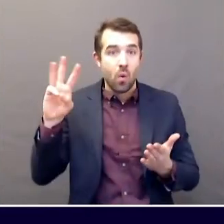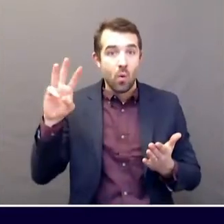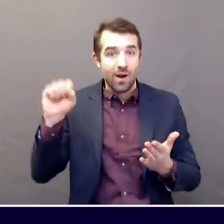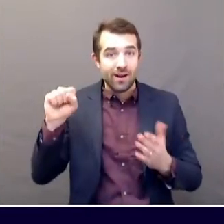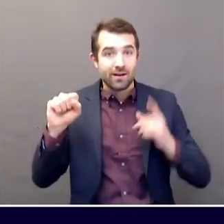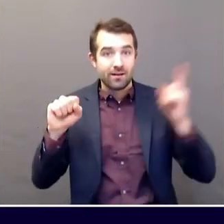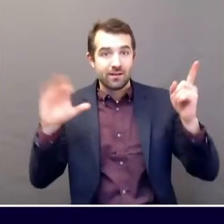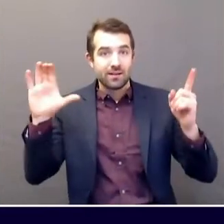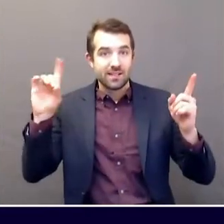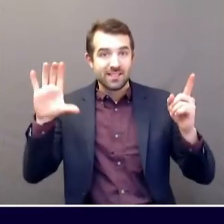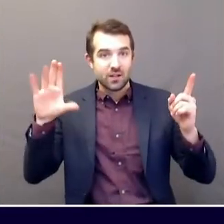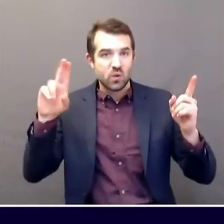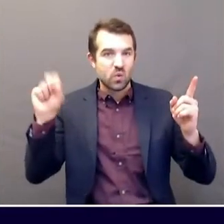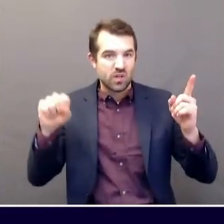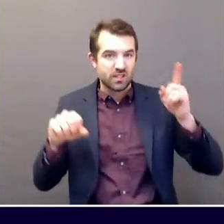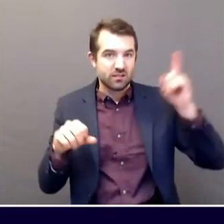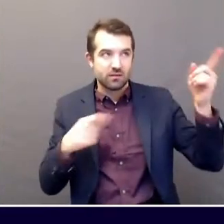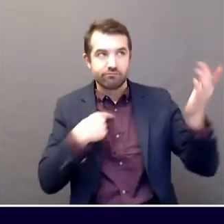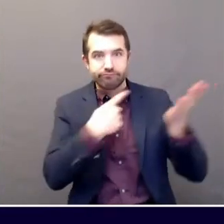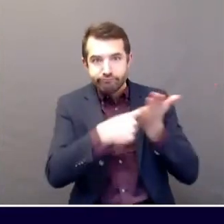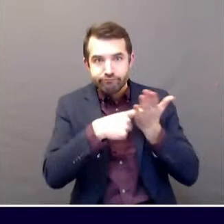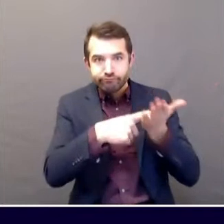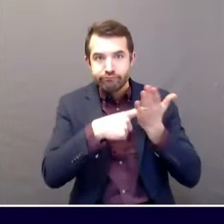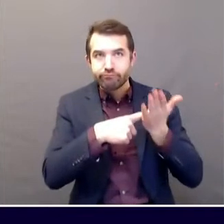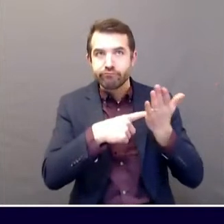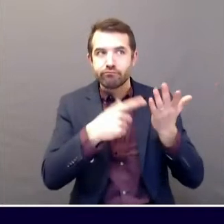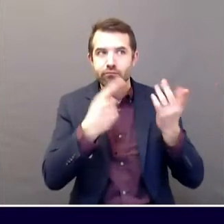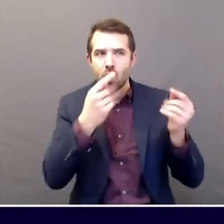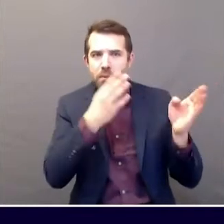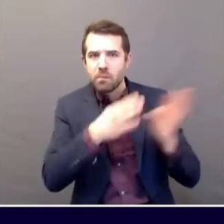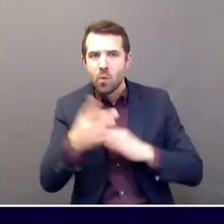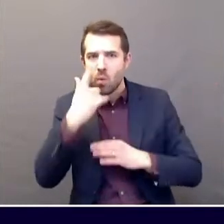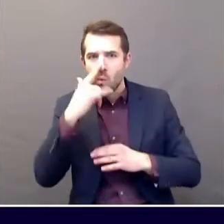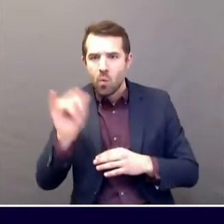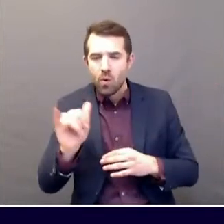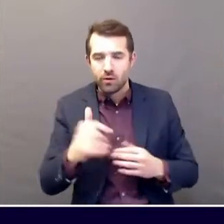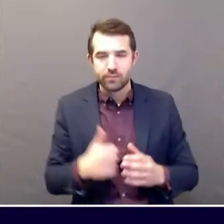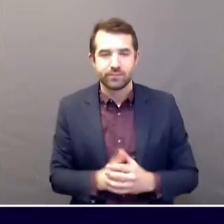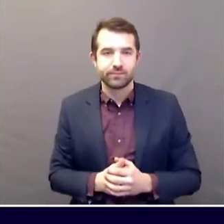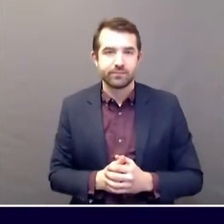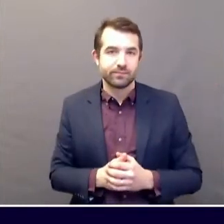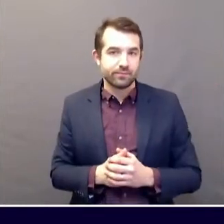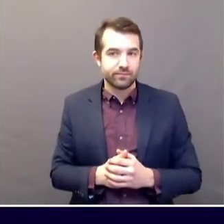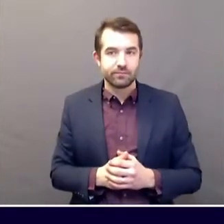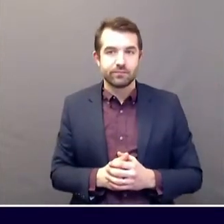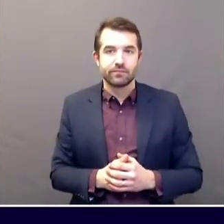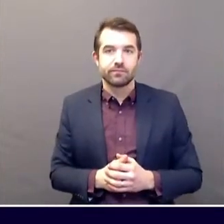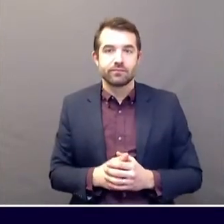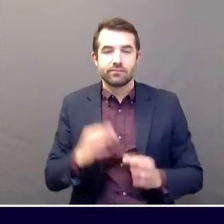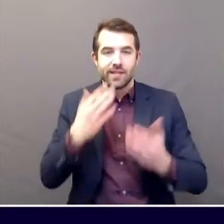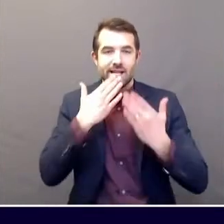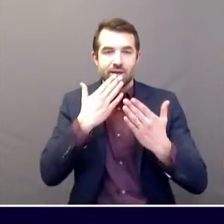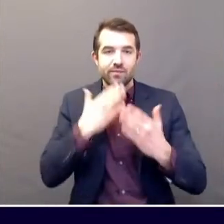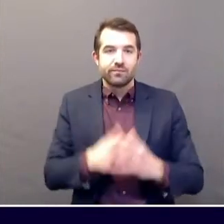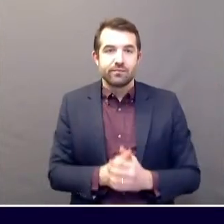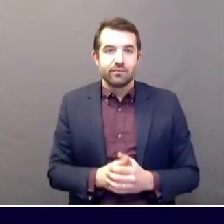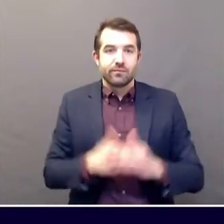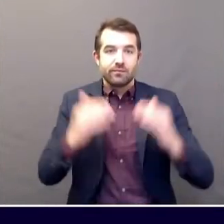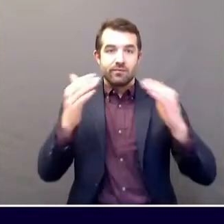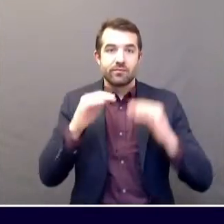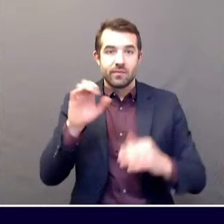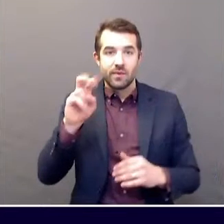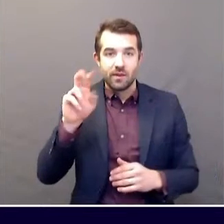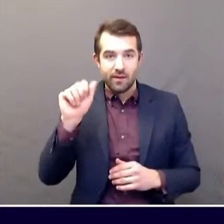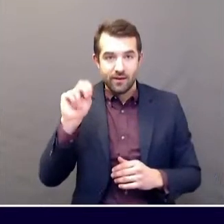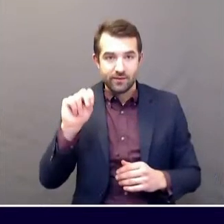know. All right, thanks. Over to Evan Pop next. Hi, Dr. Shaw, thank you.